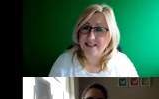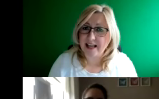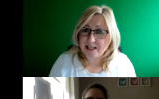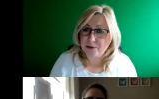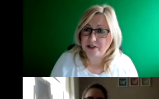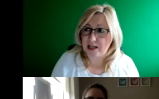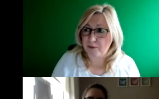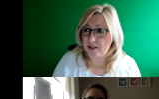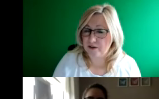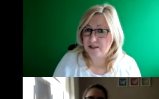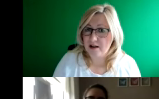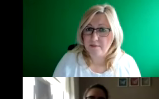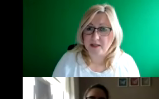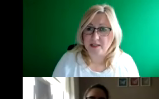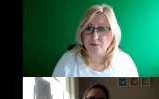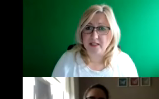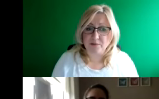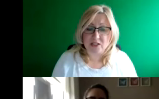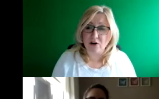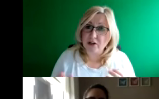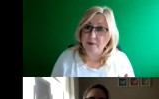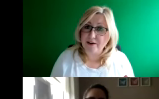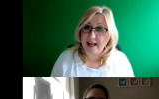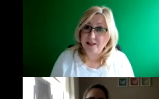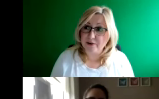embedded in the language that we use, because we